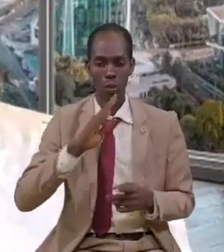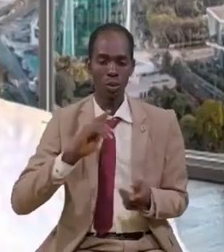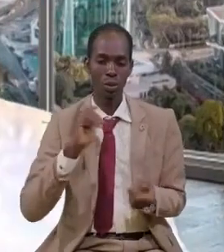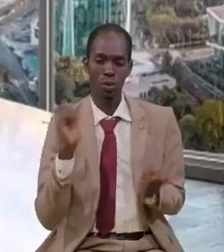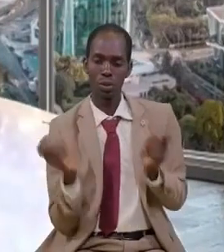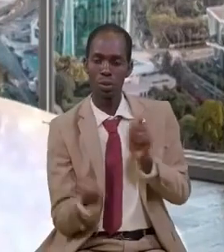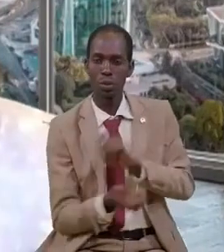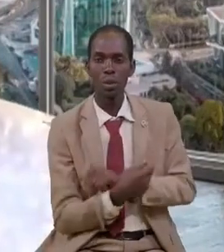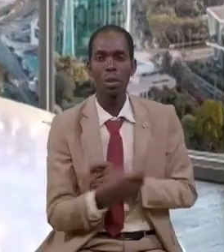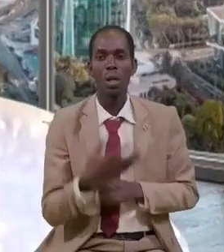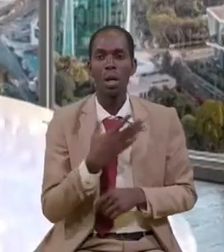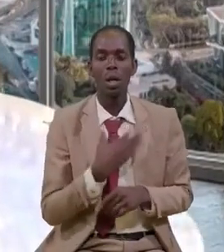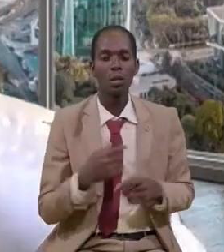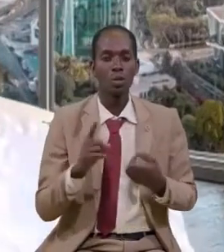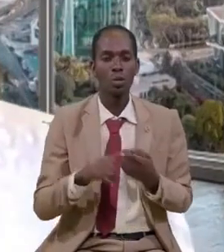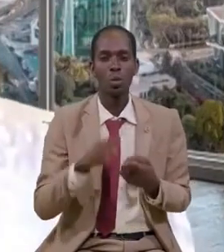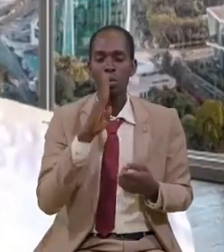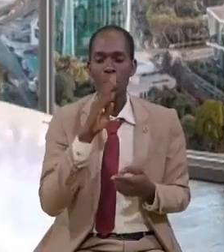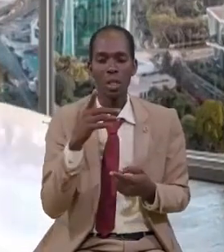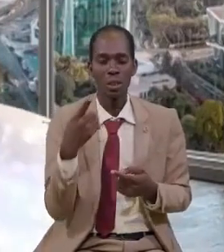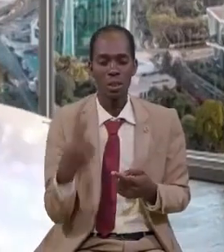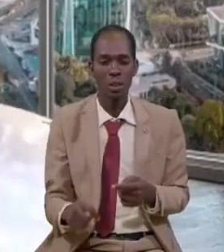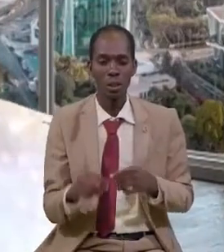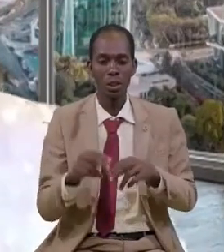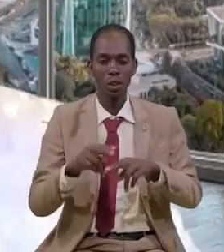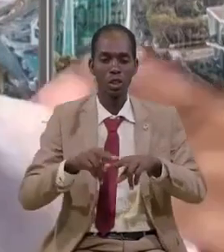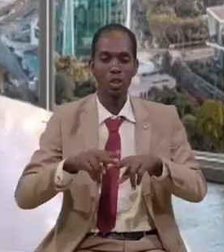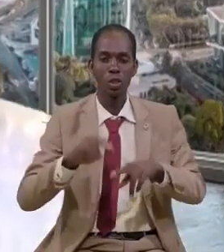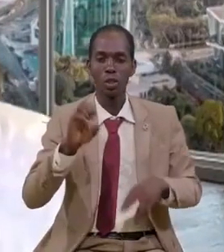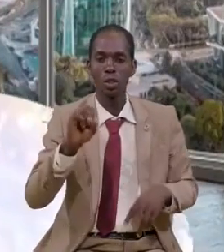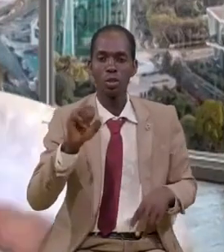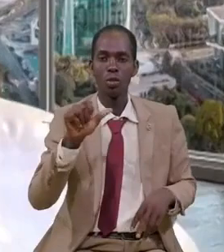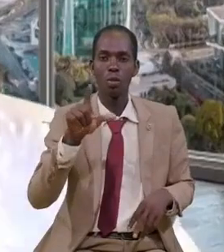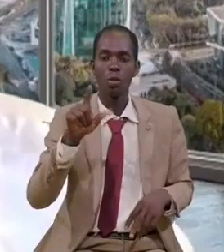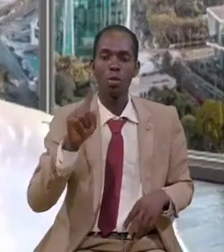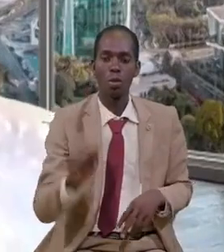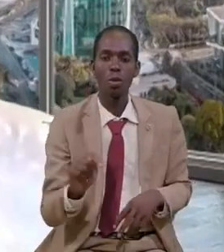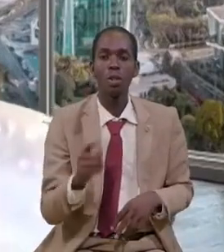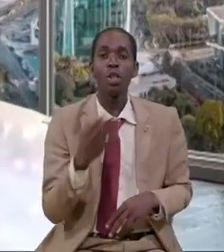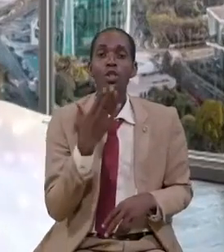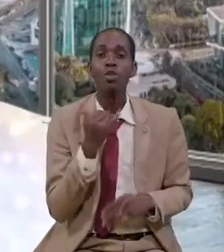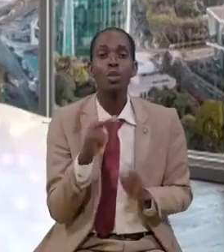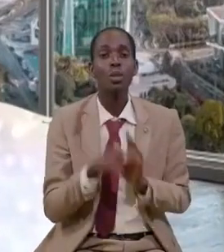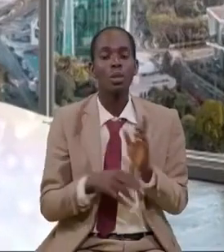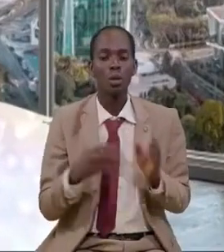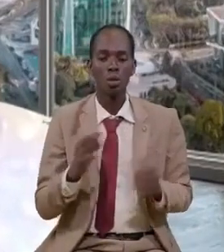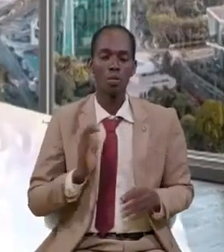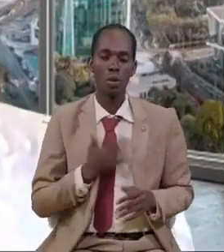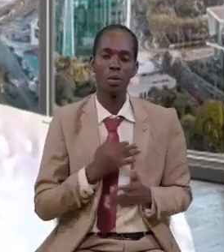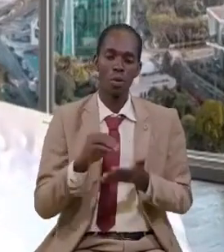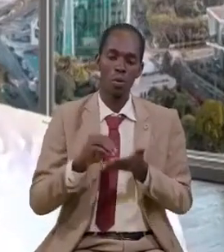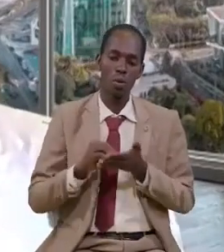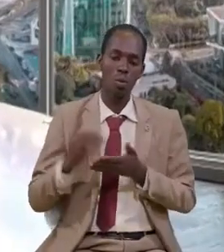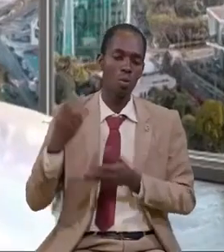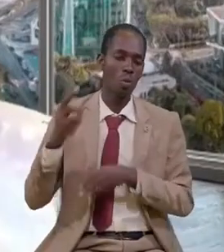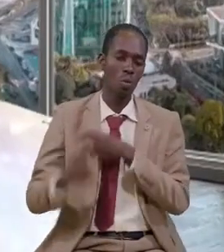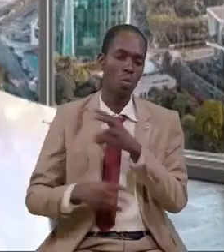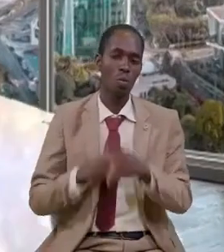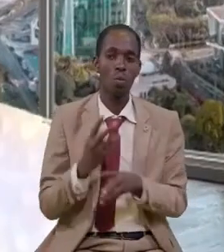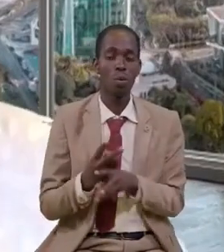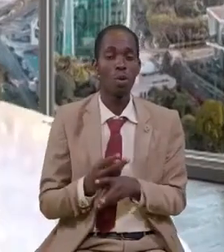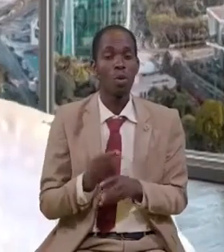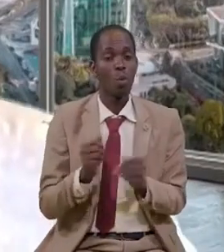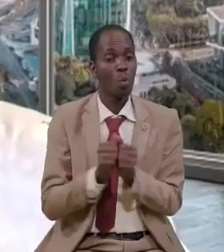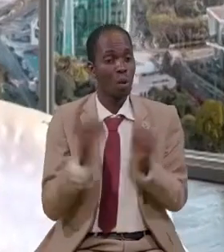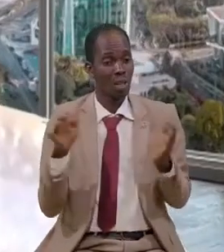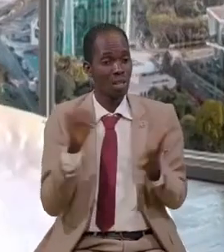salt of our generation. Without that transformation, there could be no difference. There could be